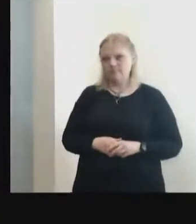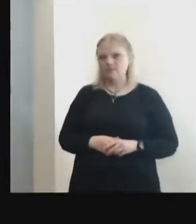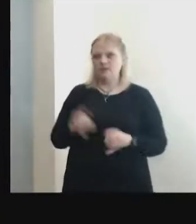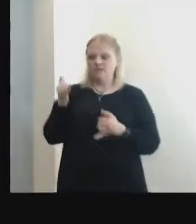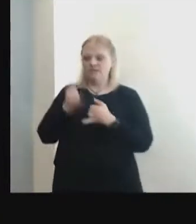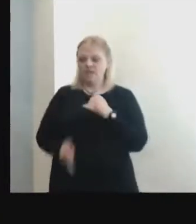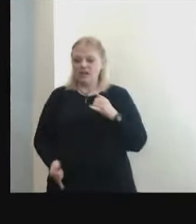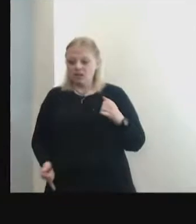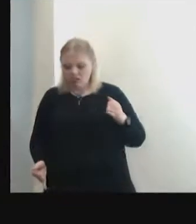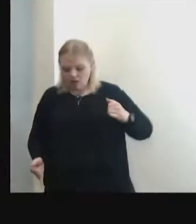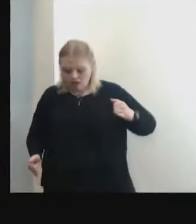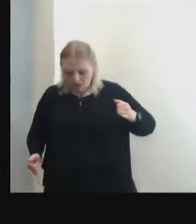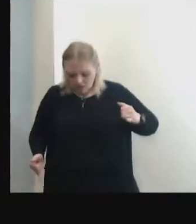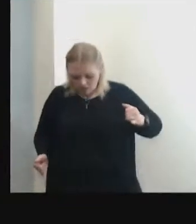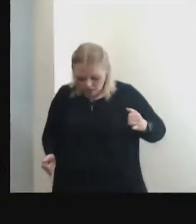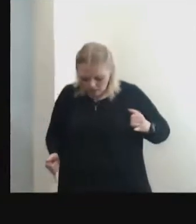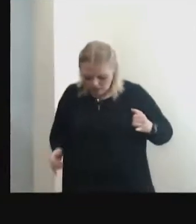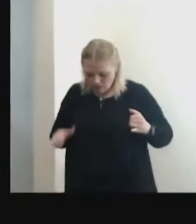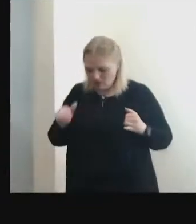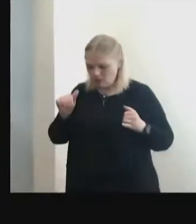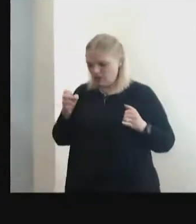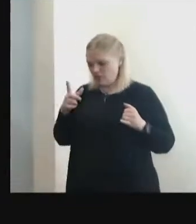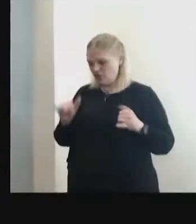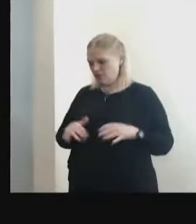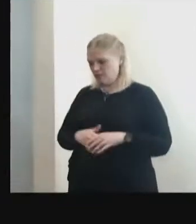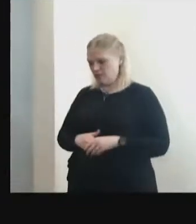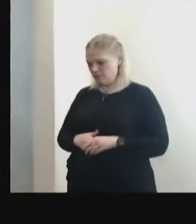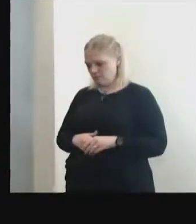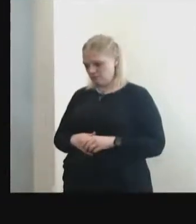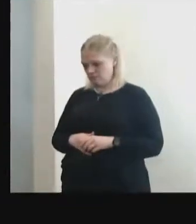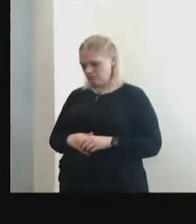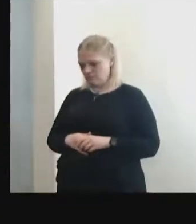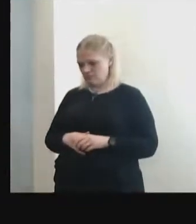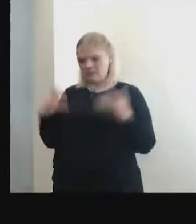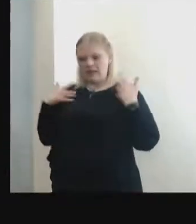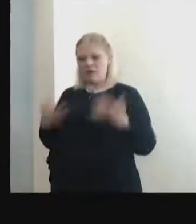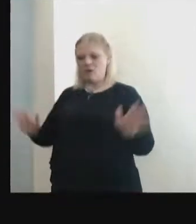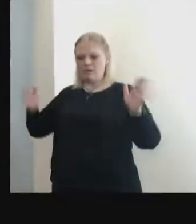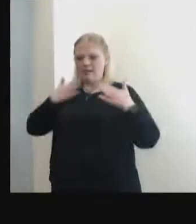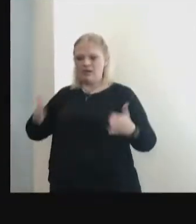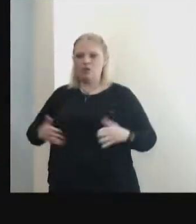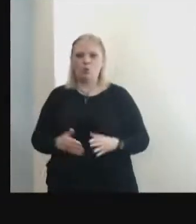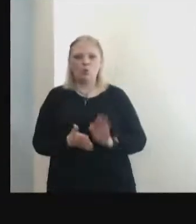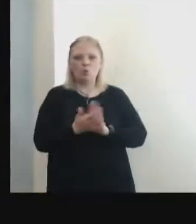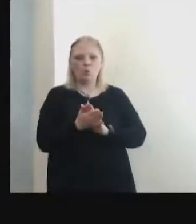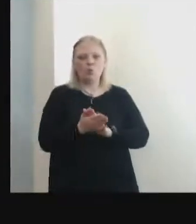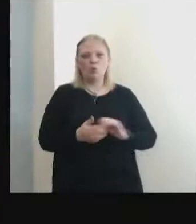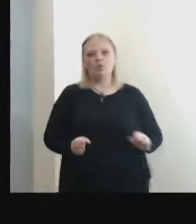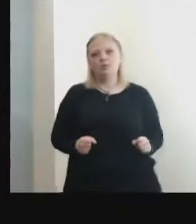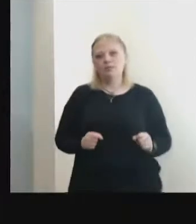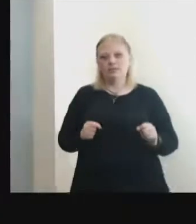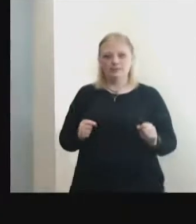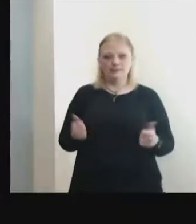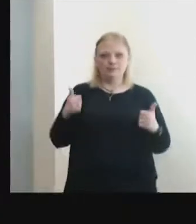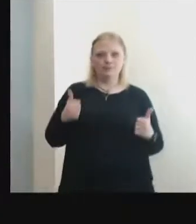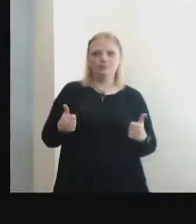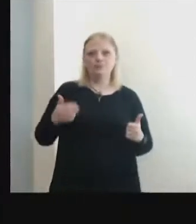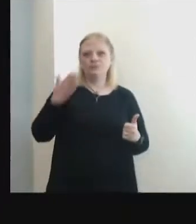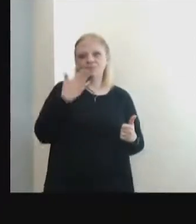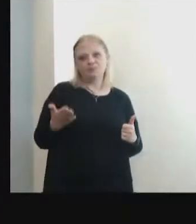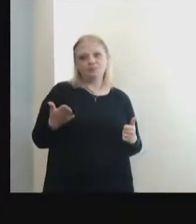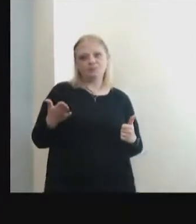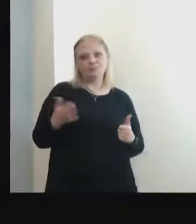Final question to Ashley Rowe. Ashley. I'm all set. Thanks, Mark. You're all set? Okay, thank